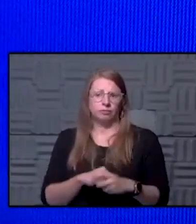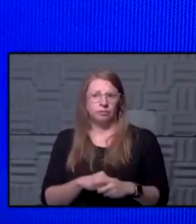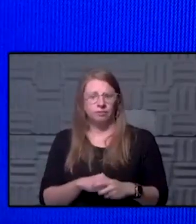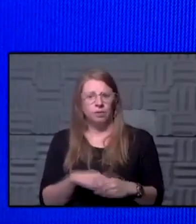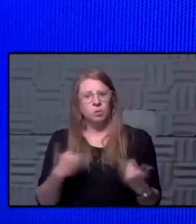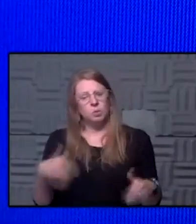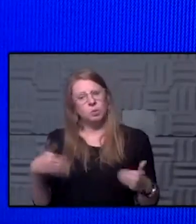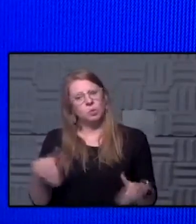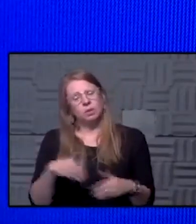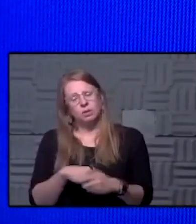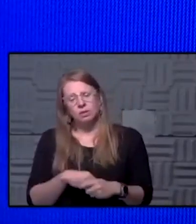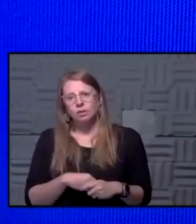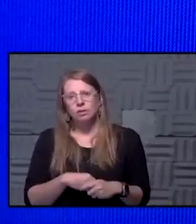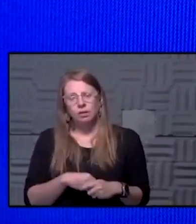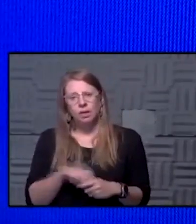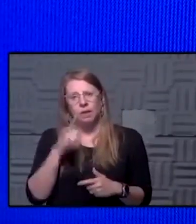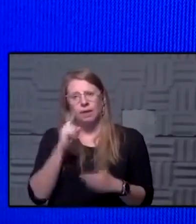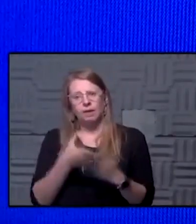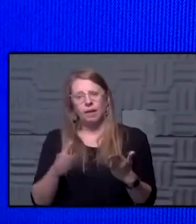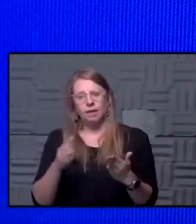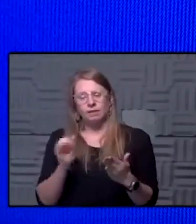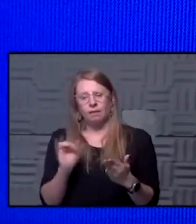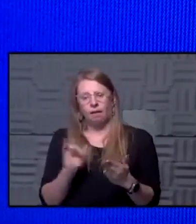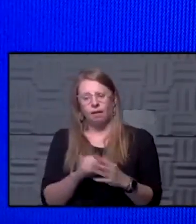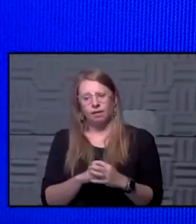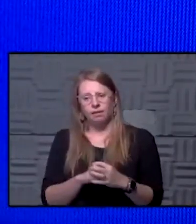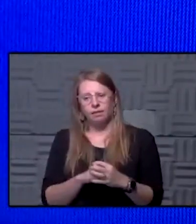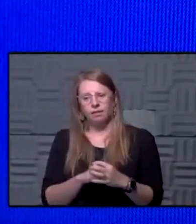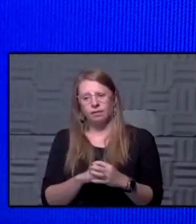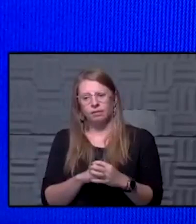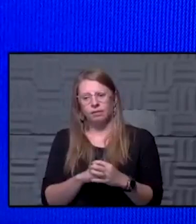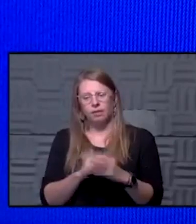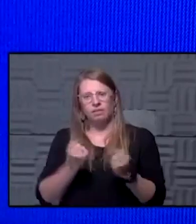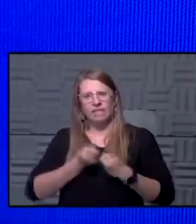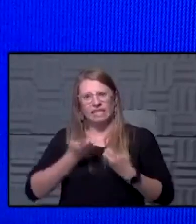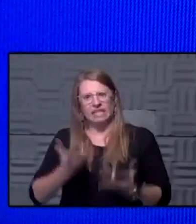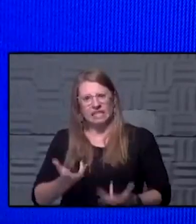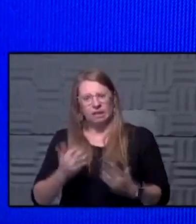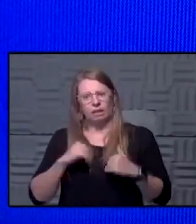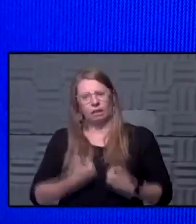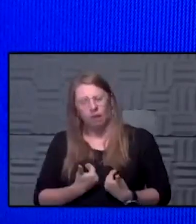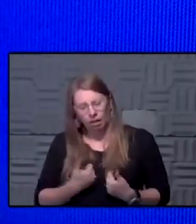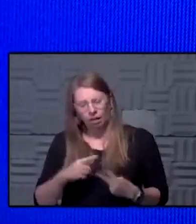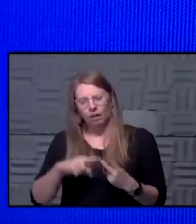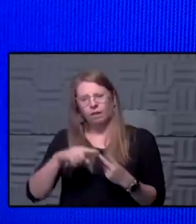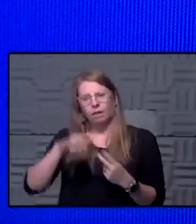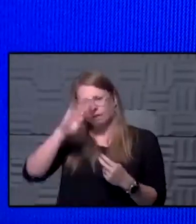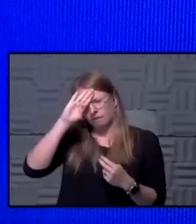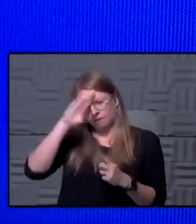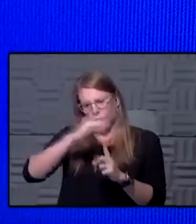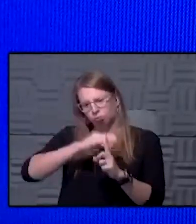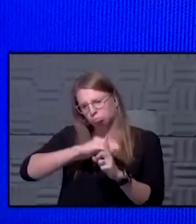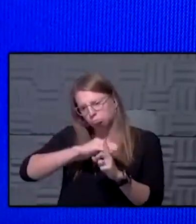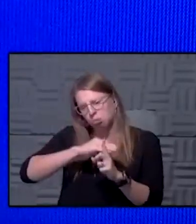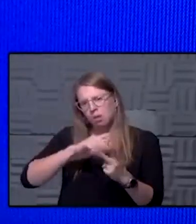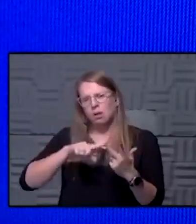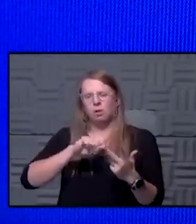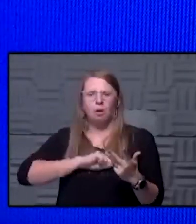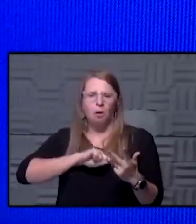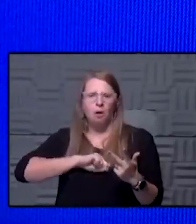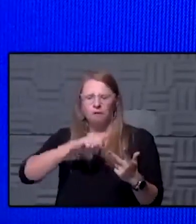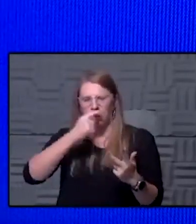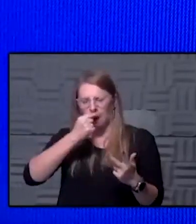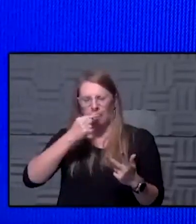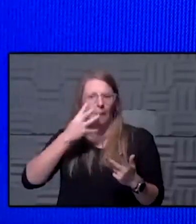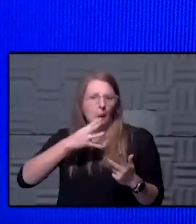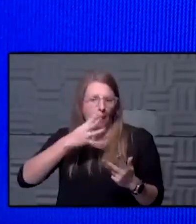is, Hawk. And I think just things like fatigue, not having the same energy, low-grade fevers, a little bit of cough, or sinus